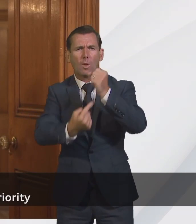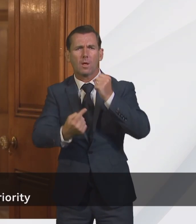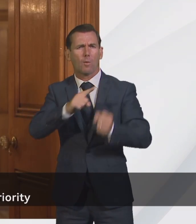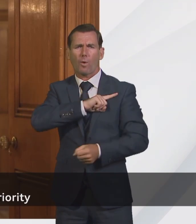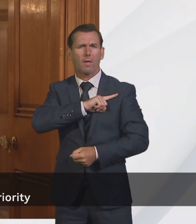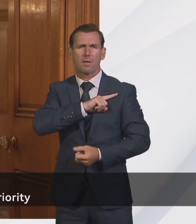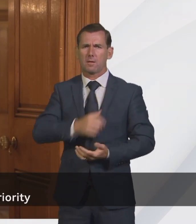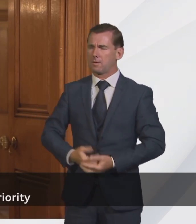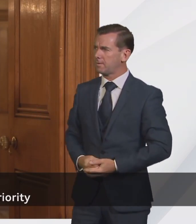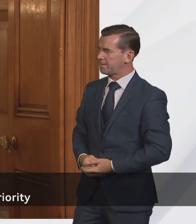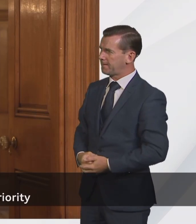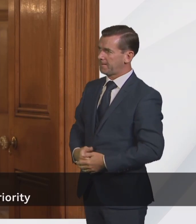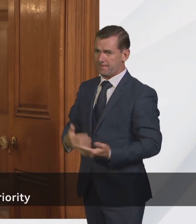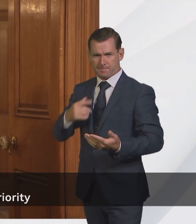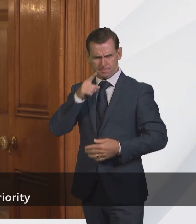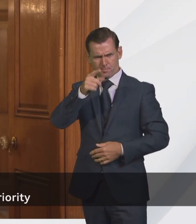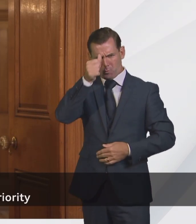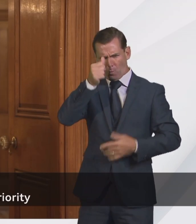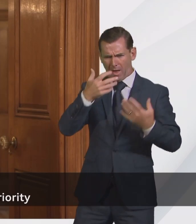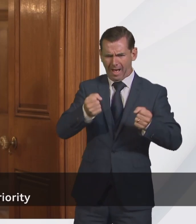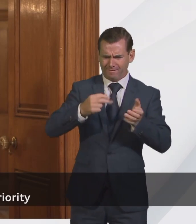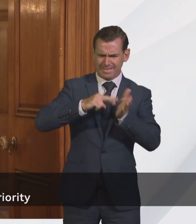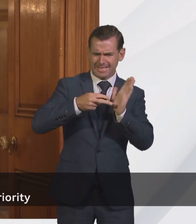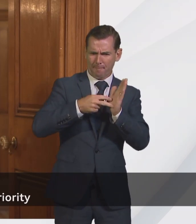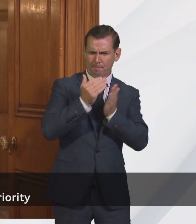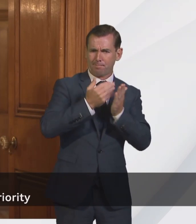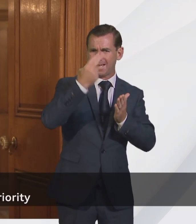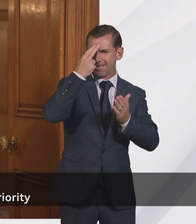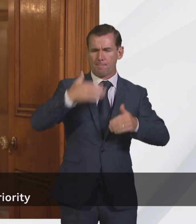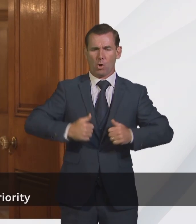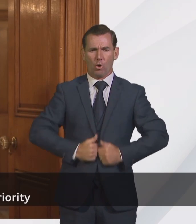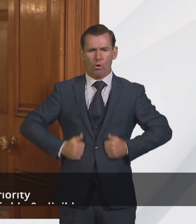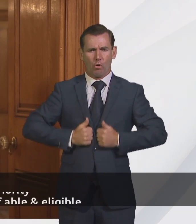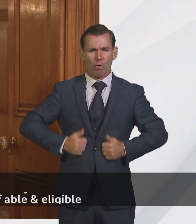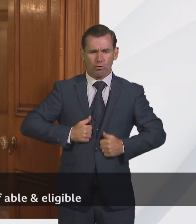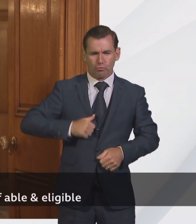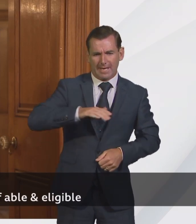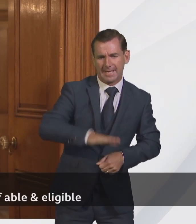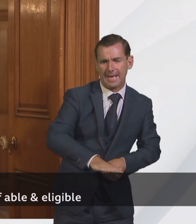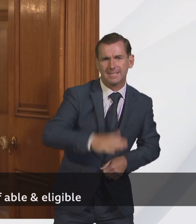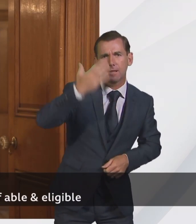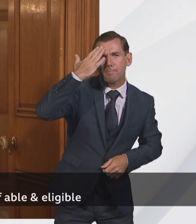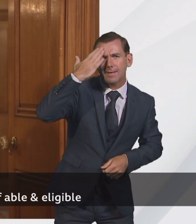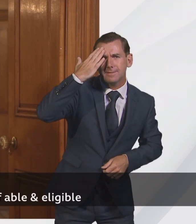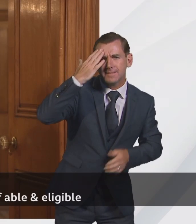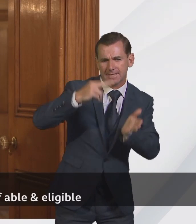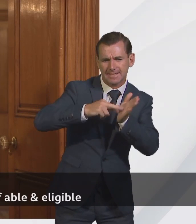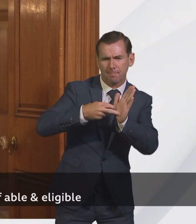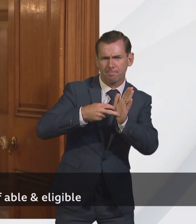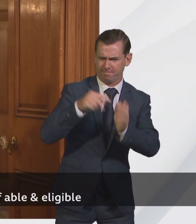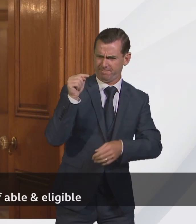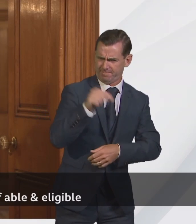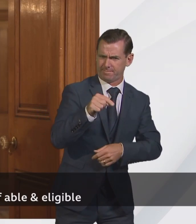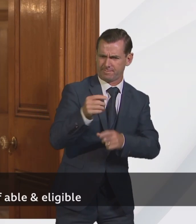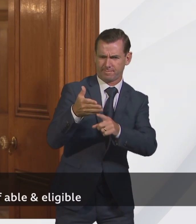our Hungry Little Minds scheme, which is a great scheme to really encourage the early educational development for those